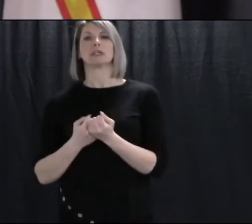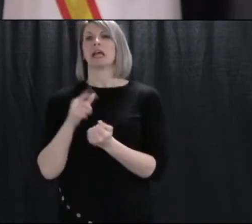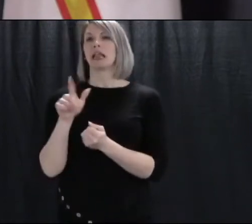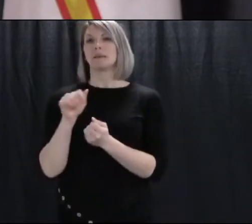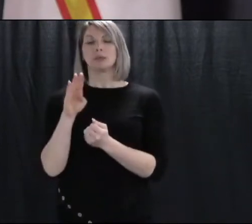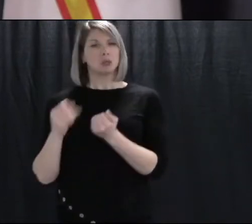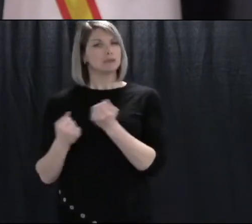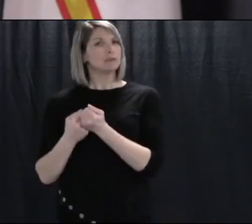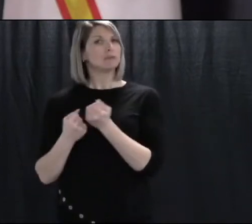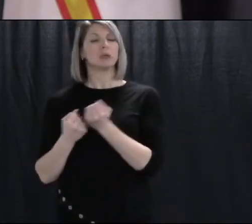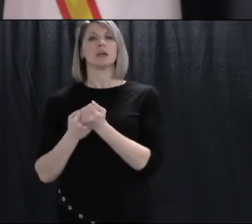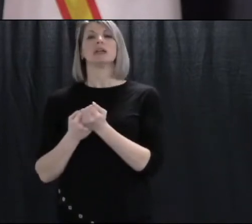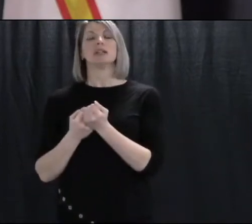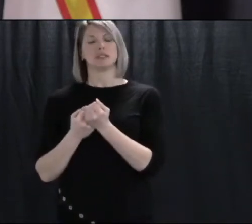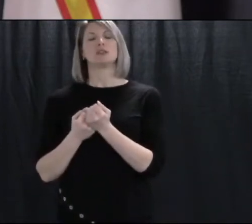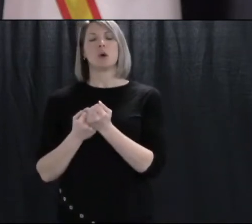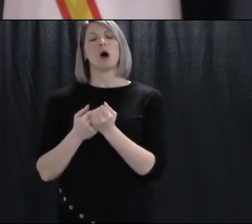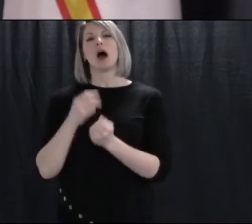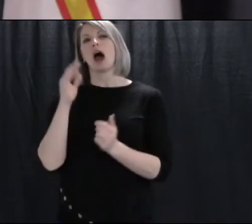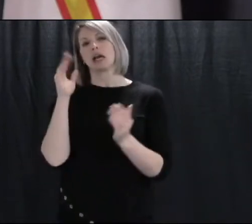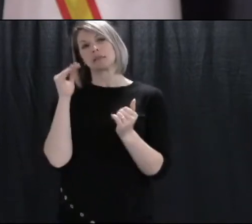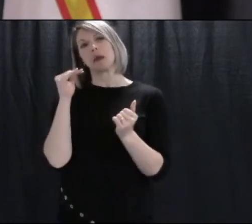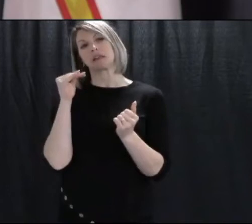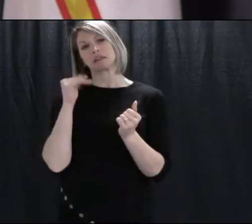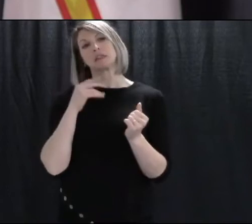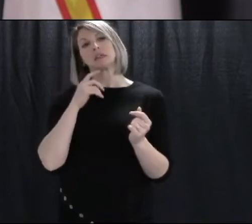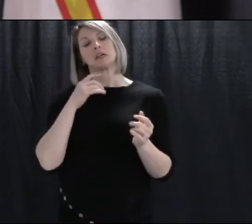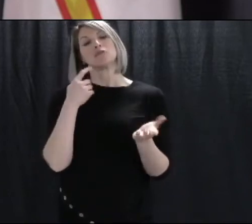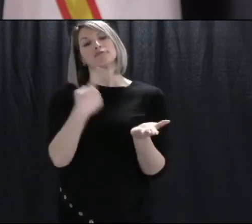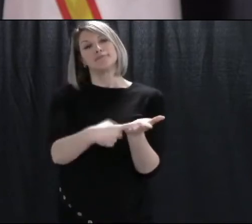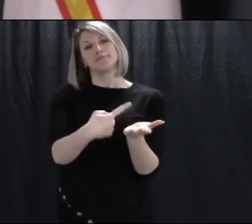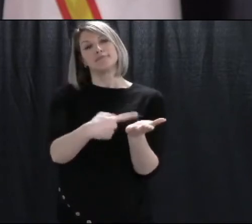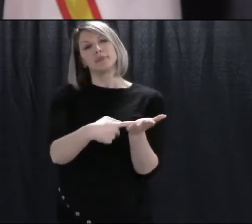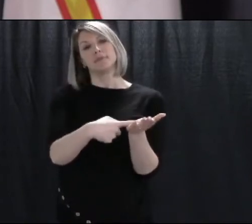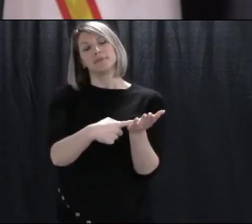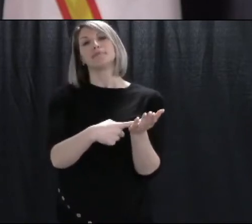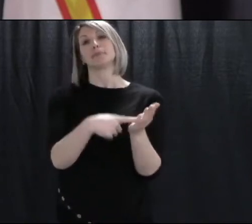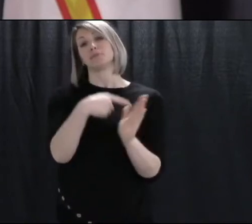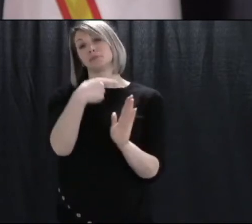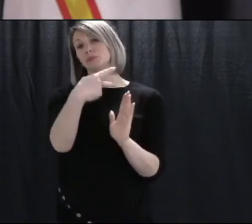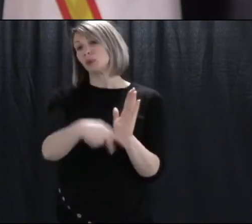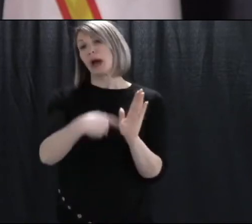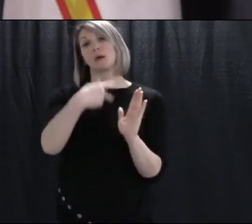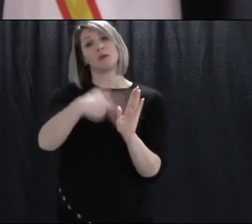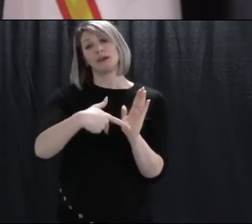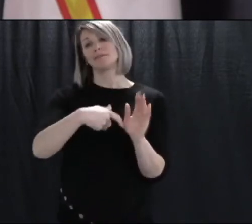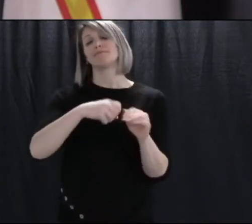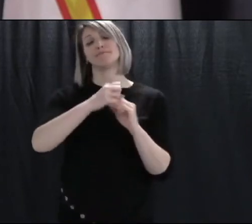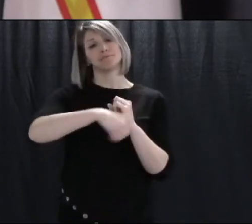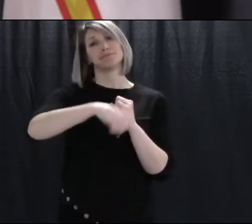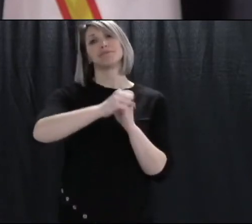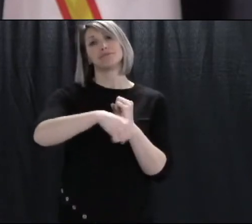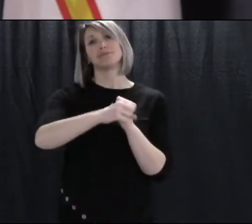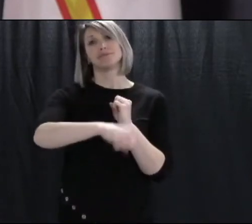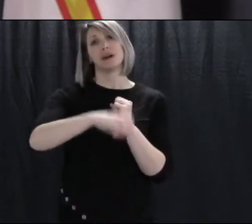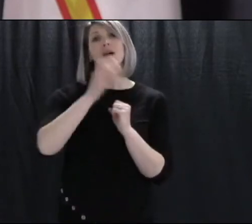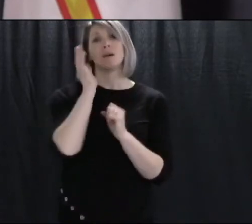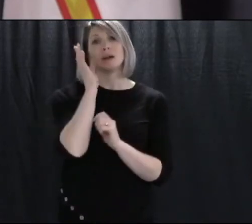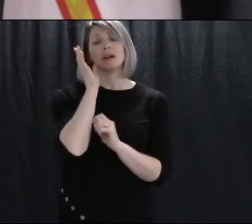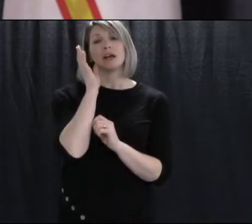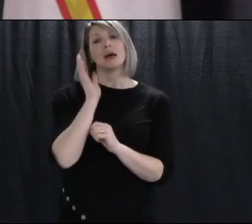we expect this will be a long call. But, for me, it'll be making sure that as a province, we're taking all the